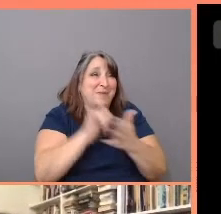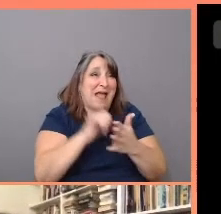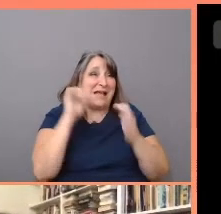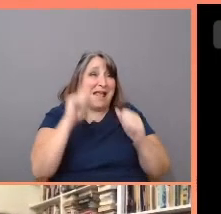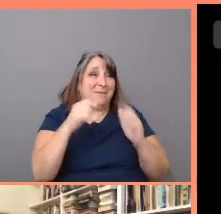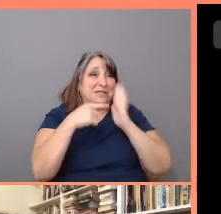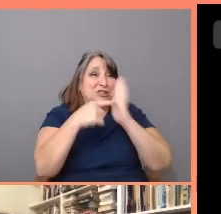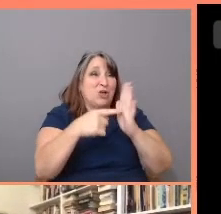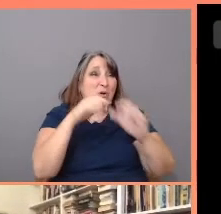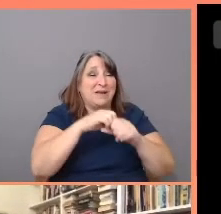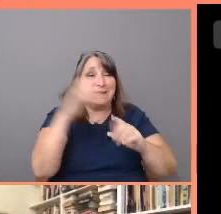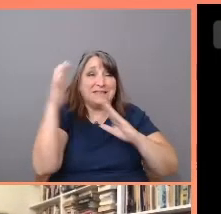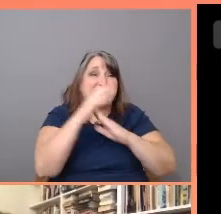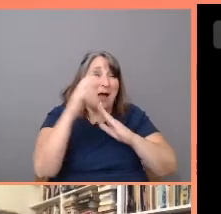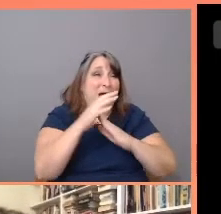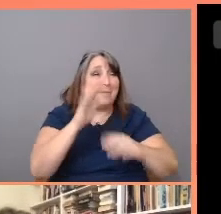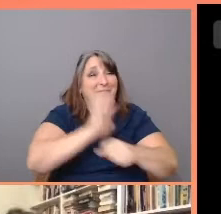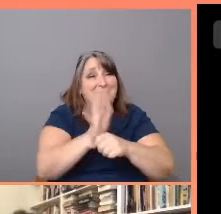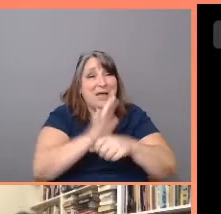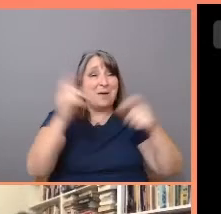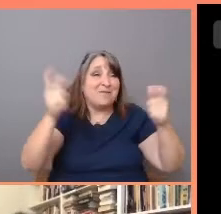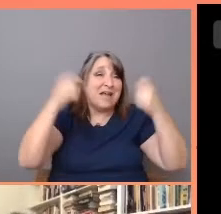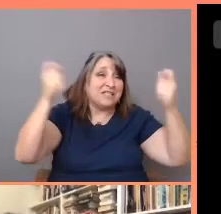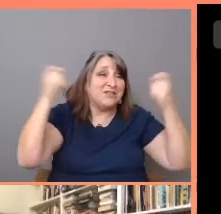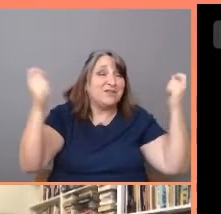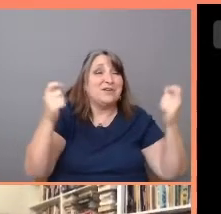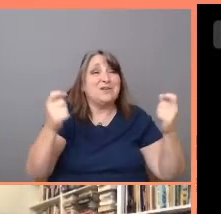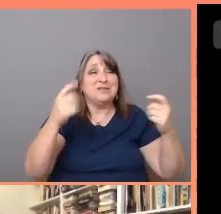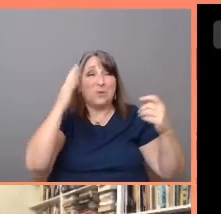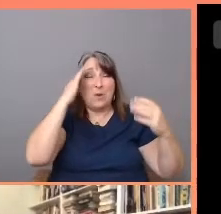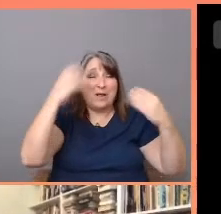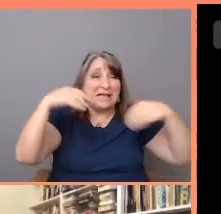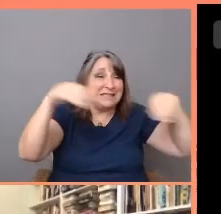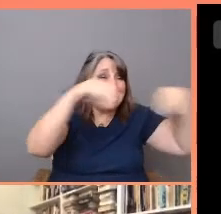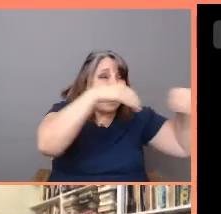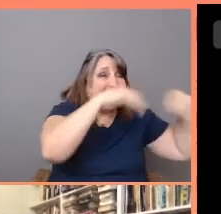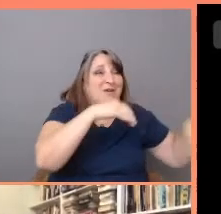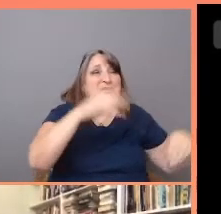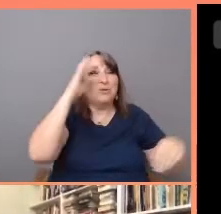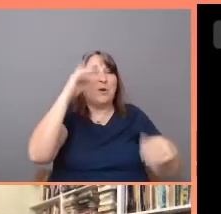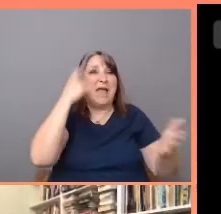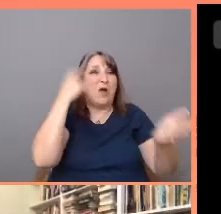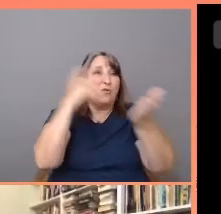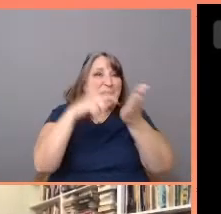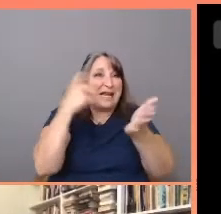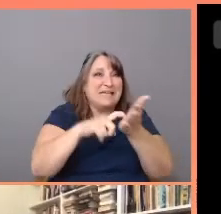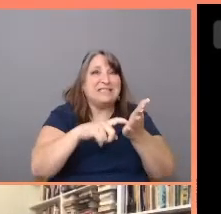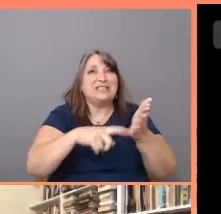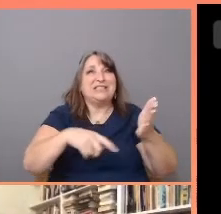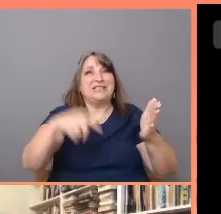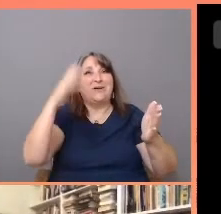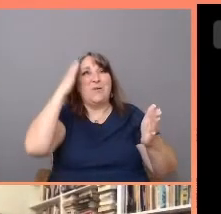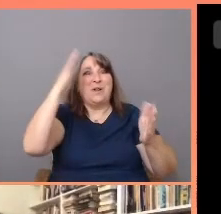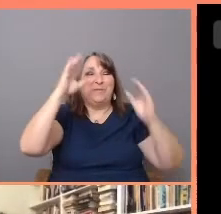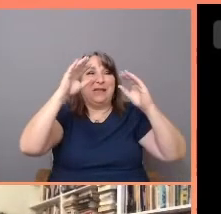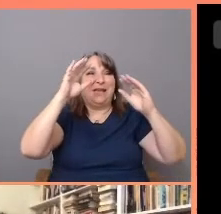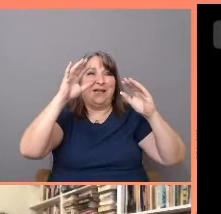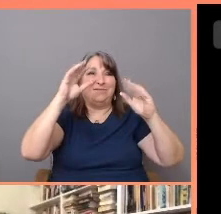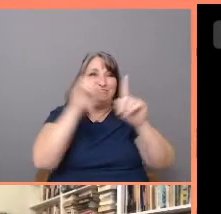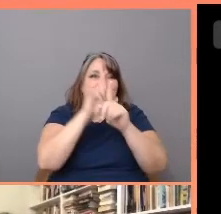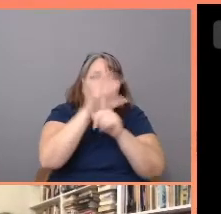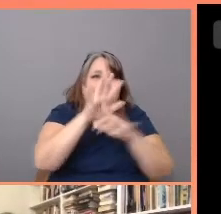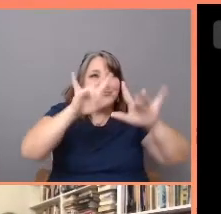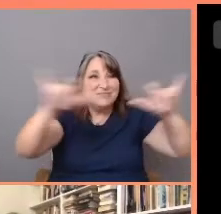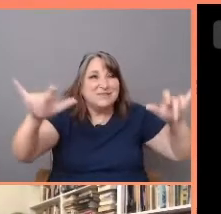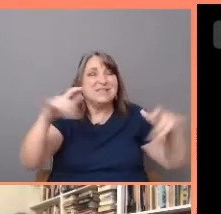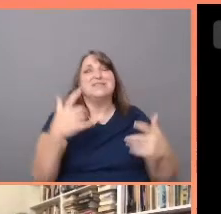attach sales, get critical recognition, and finally to distribution. So it can feel like the distributor has all the power to